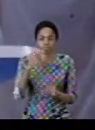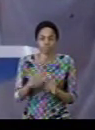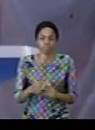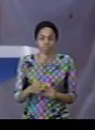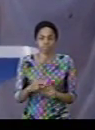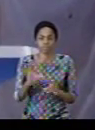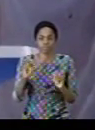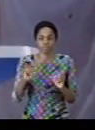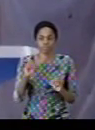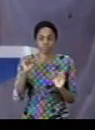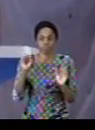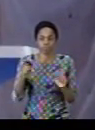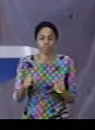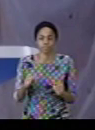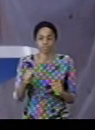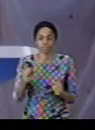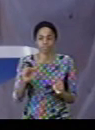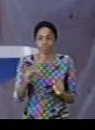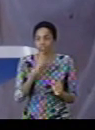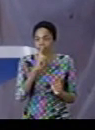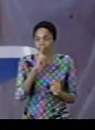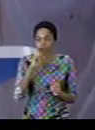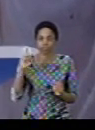Nobody can actually introduce our daddy